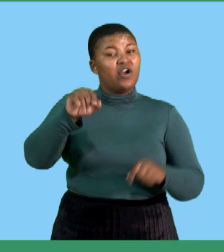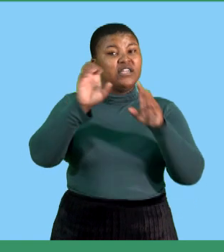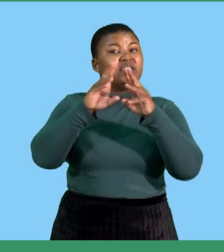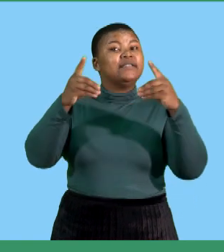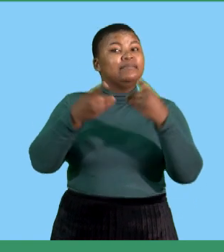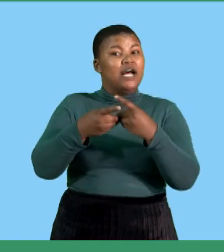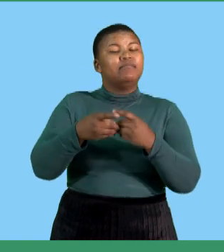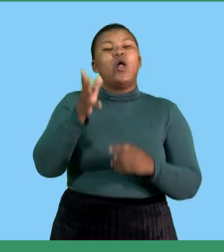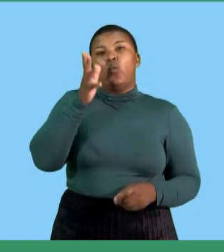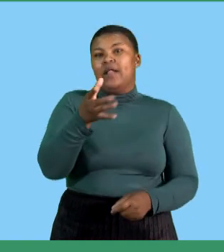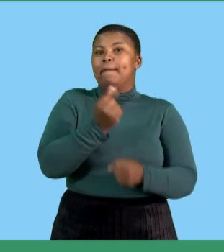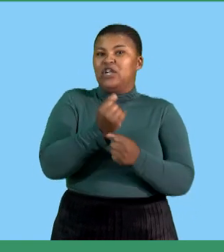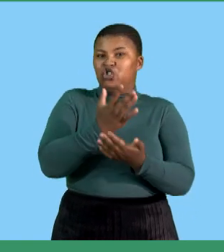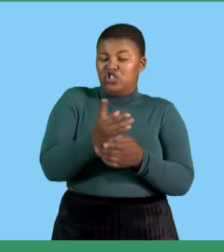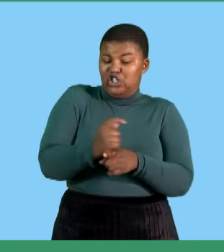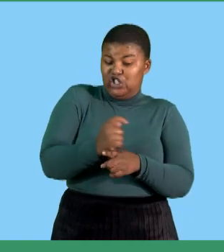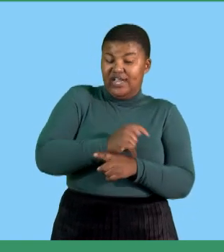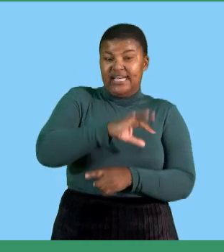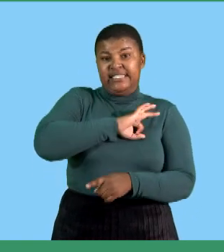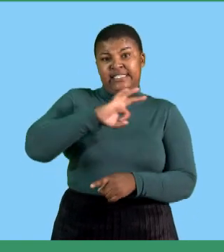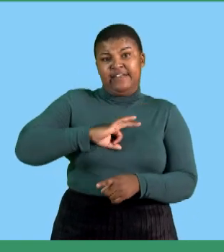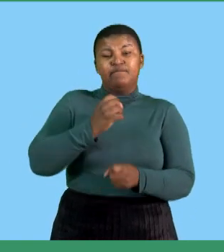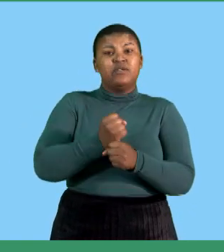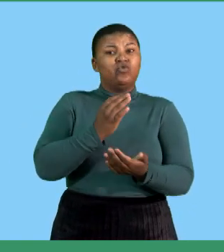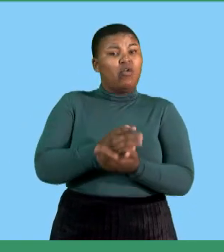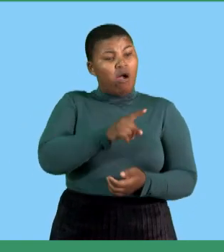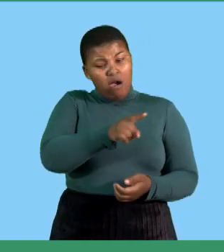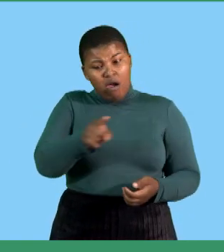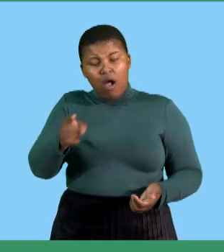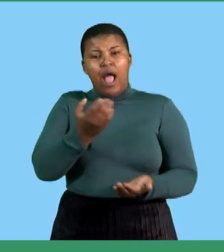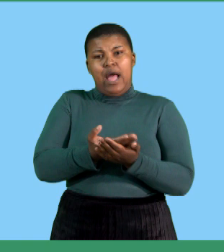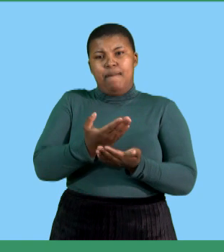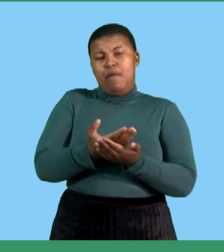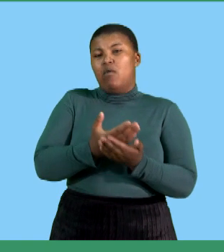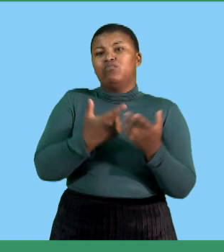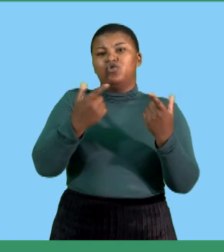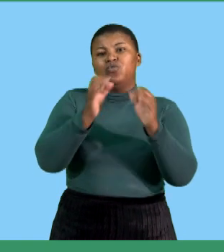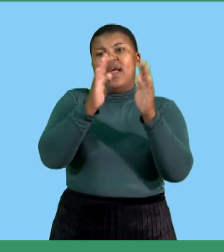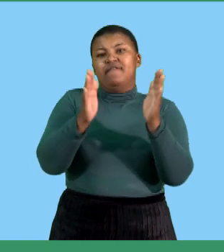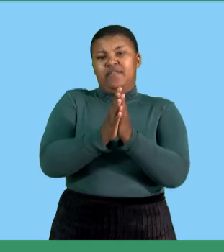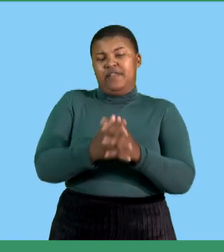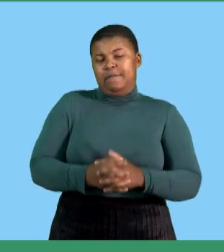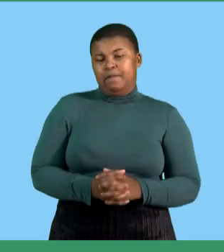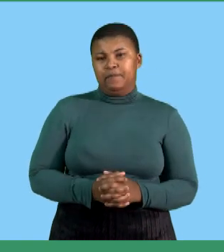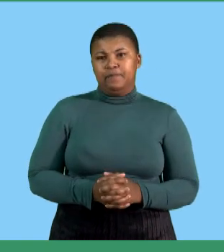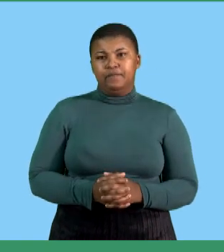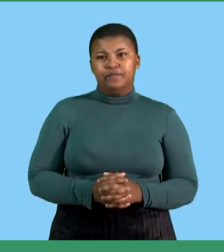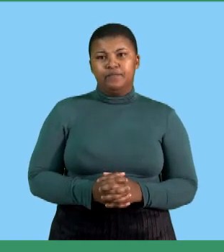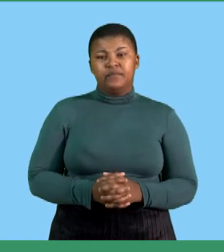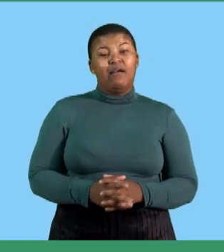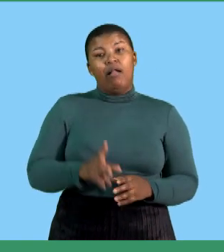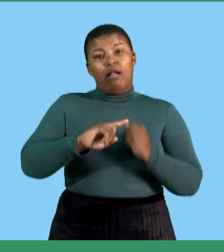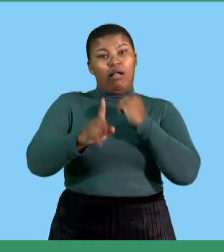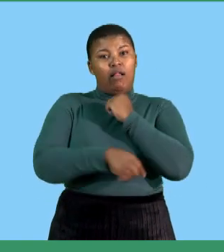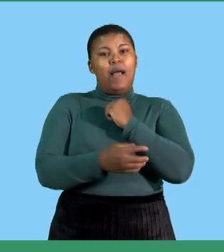human resource department will train the employees in order for them to be able to produce what we then have at the